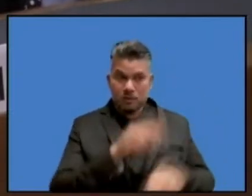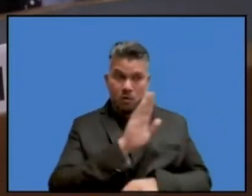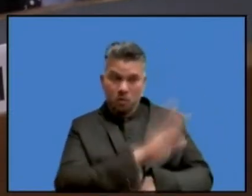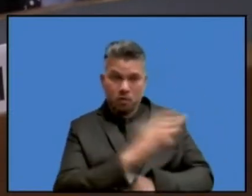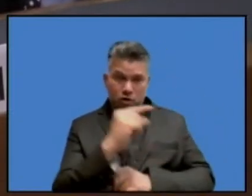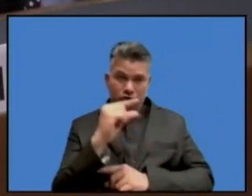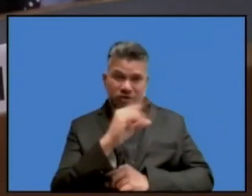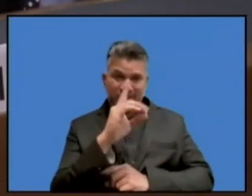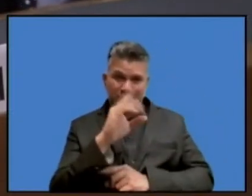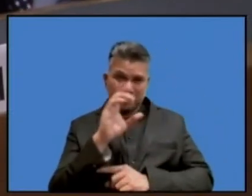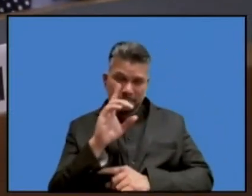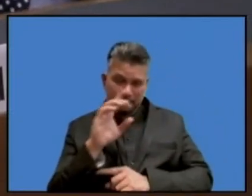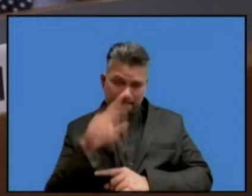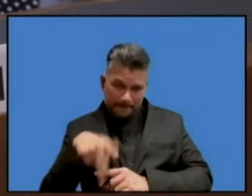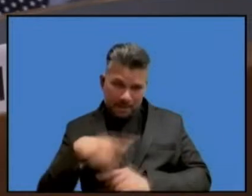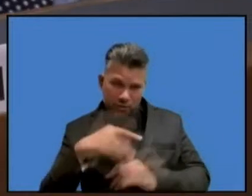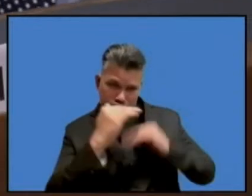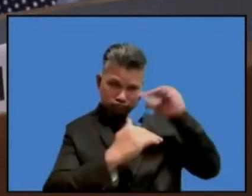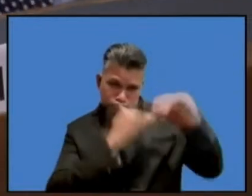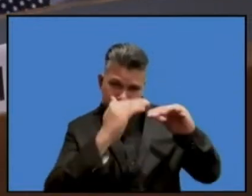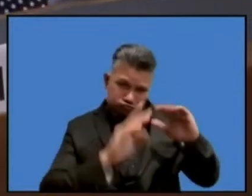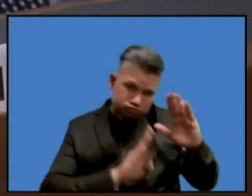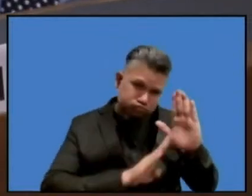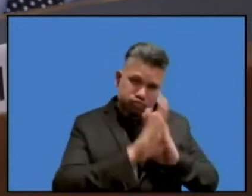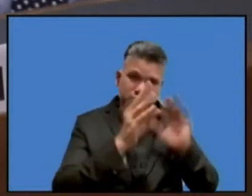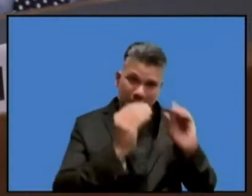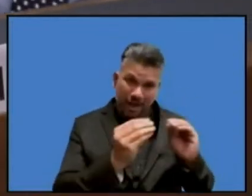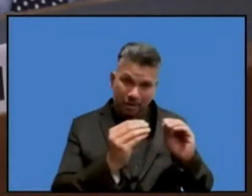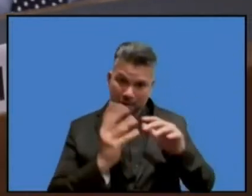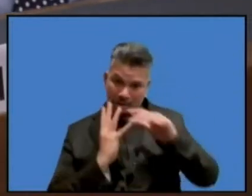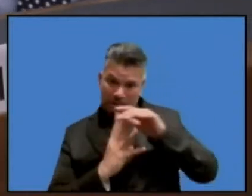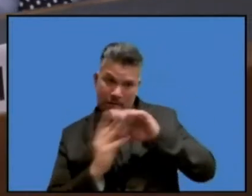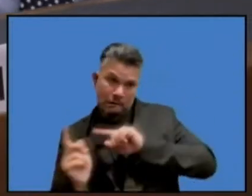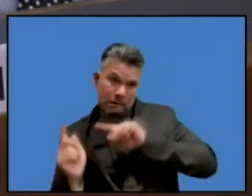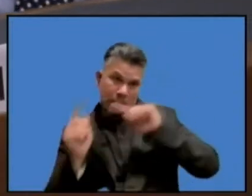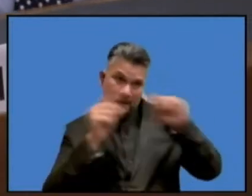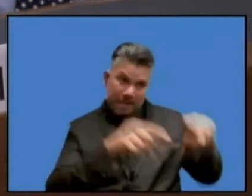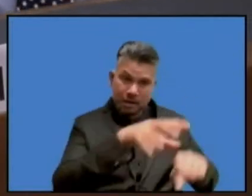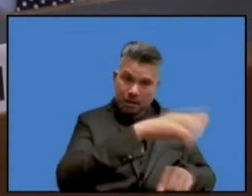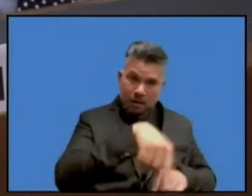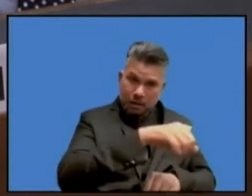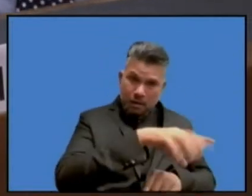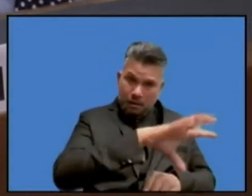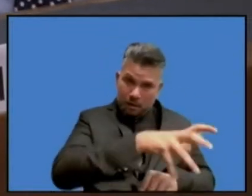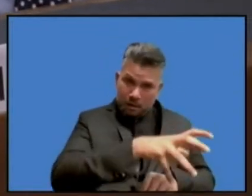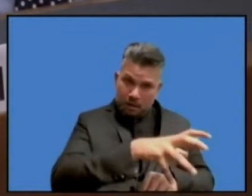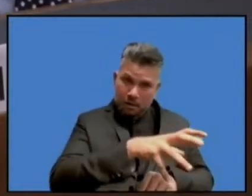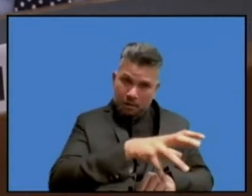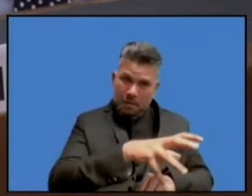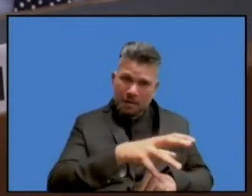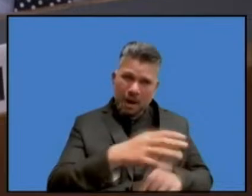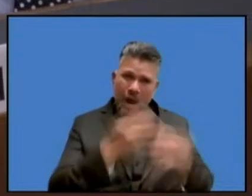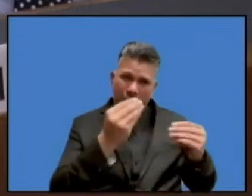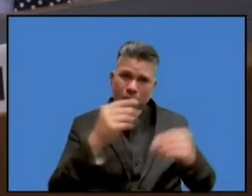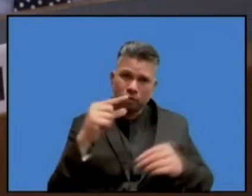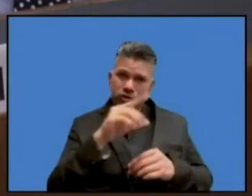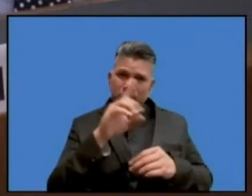It found that immigration boosts the GDP per capita of host economies primarily by improving labor